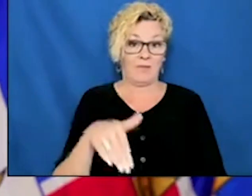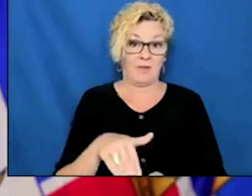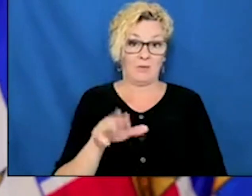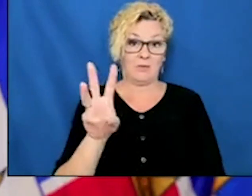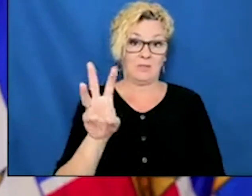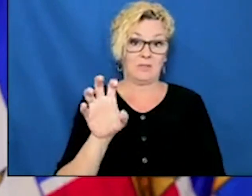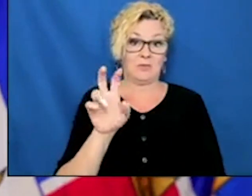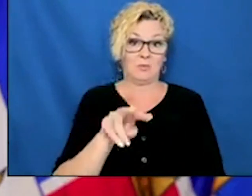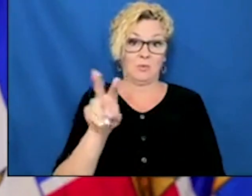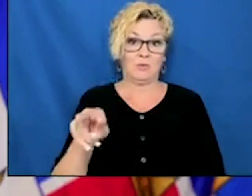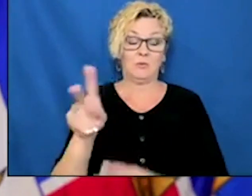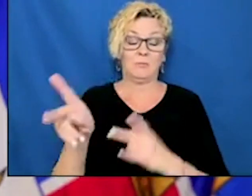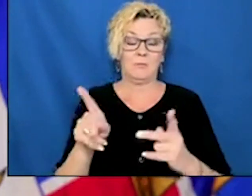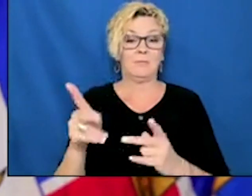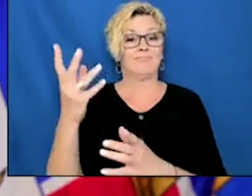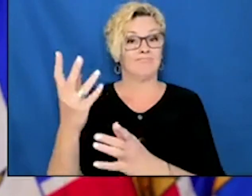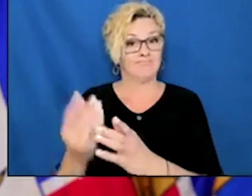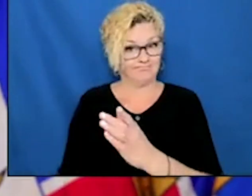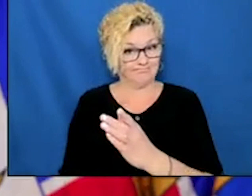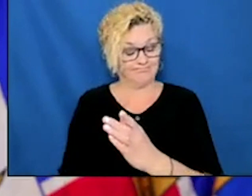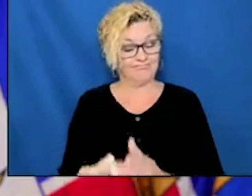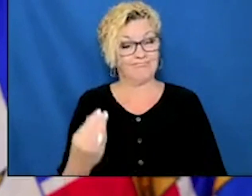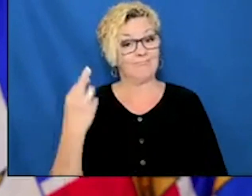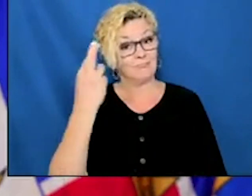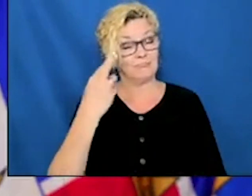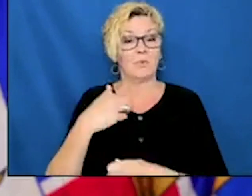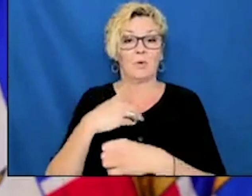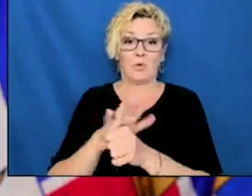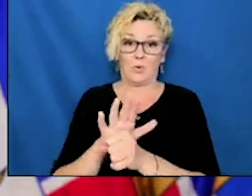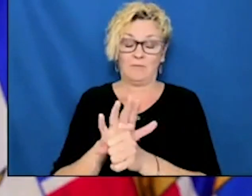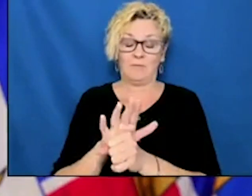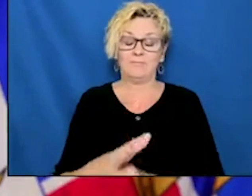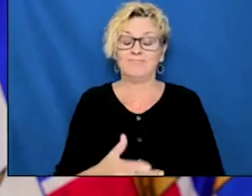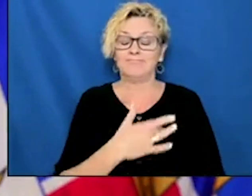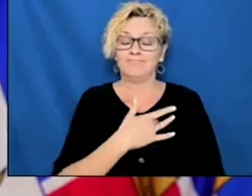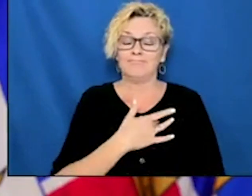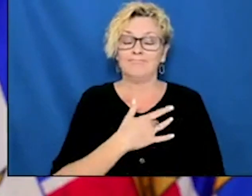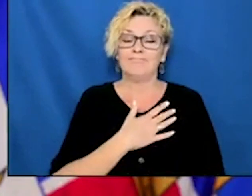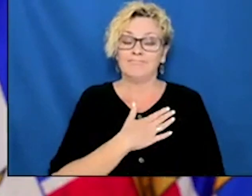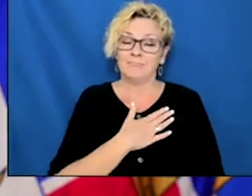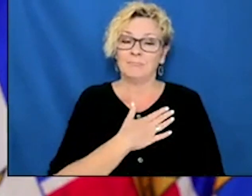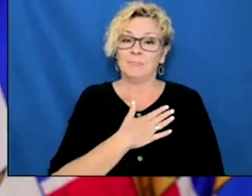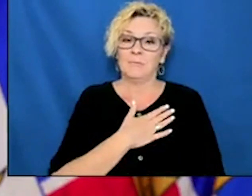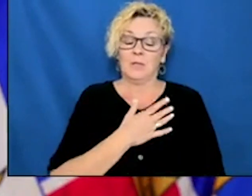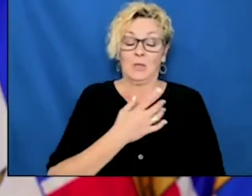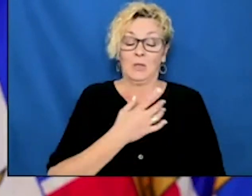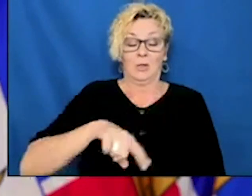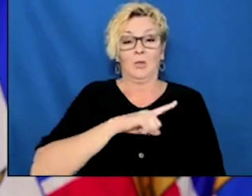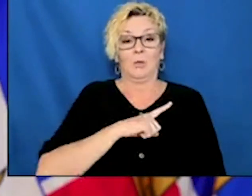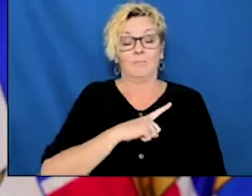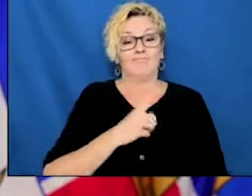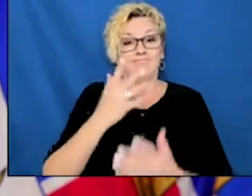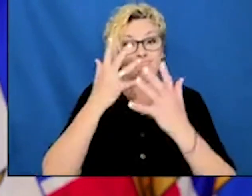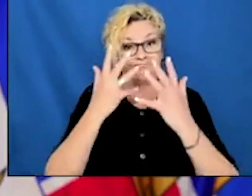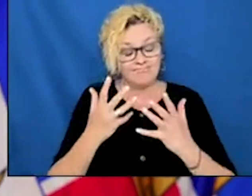with their whole communities. We know how challenging it is to have to mourn during this difficult time.